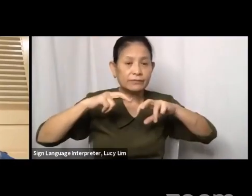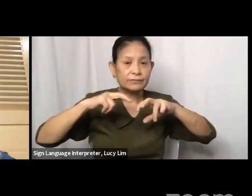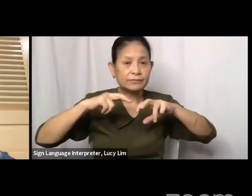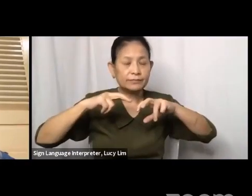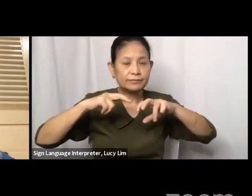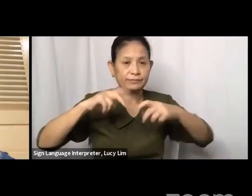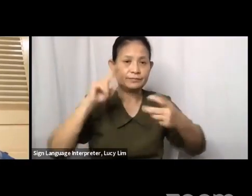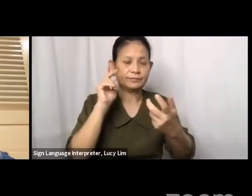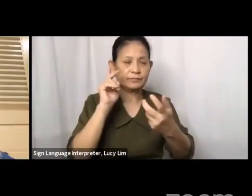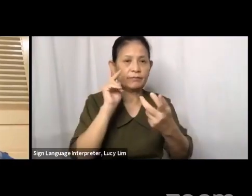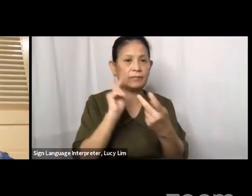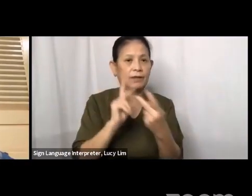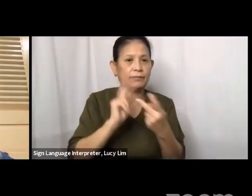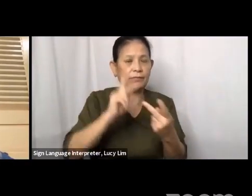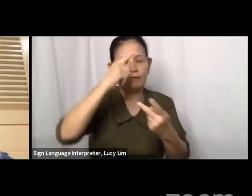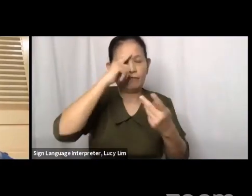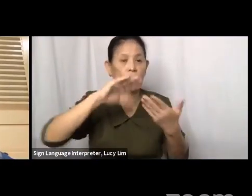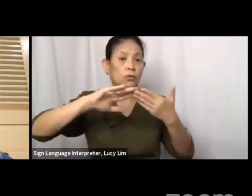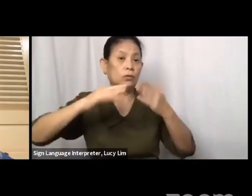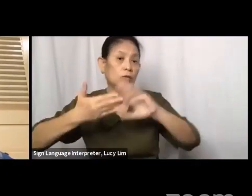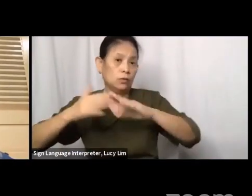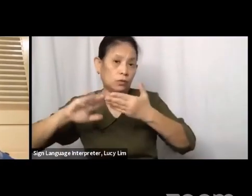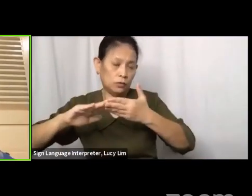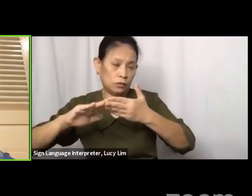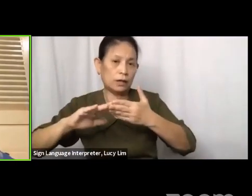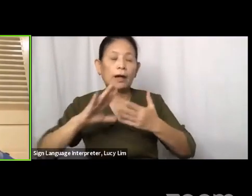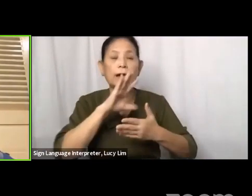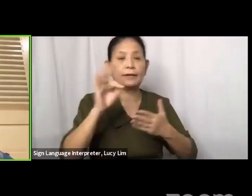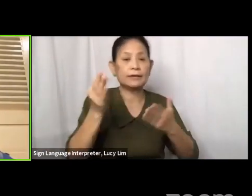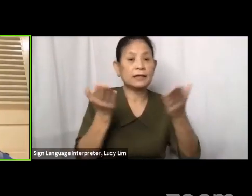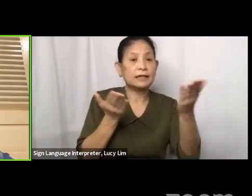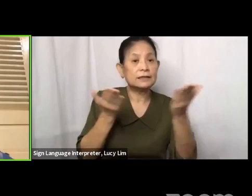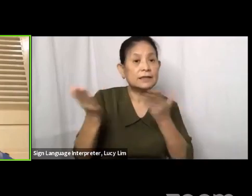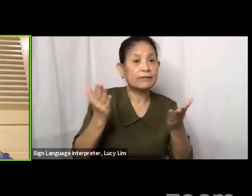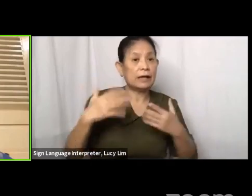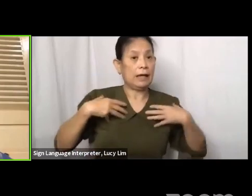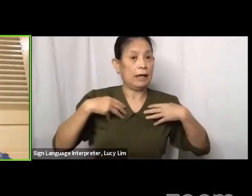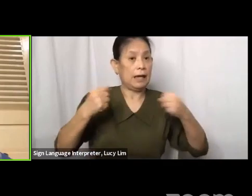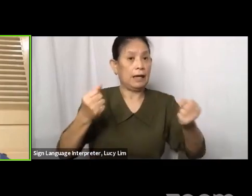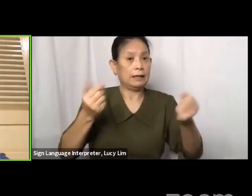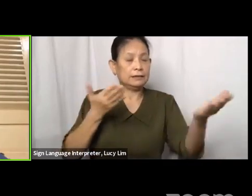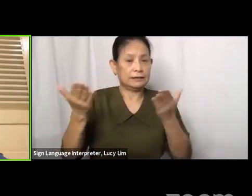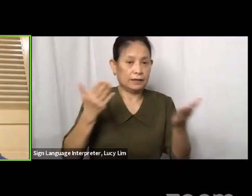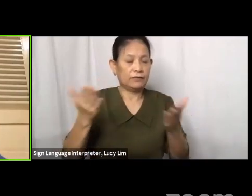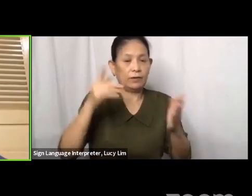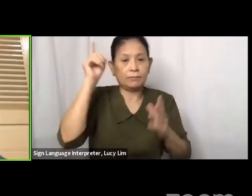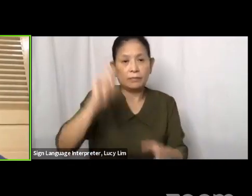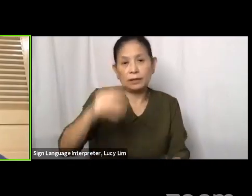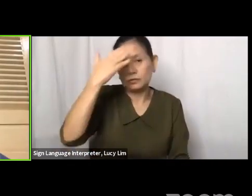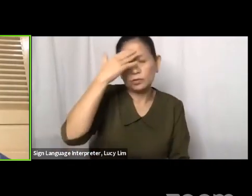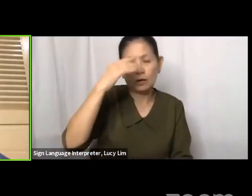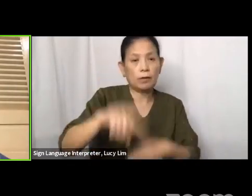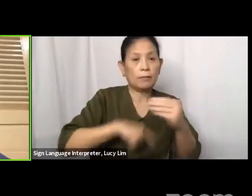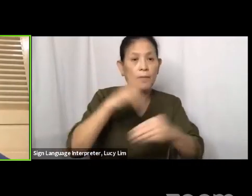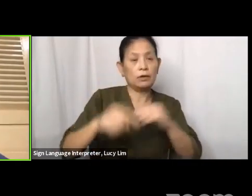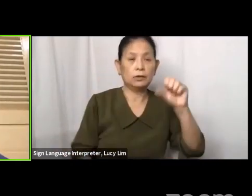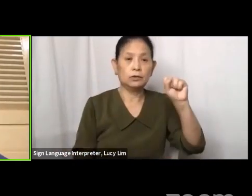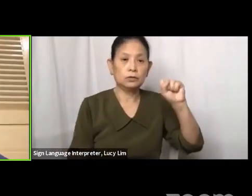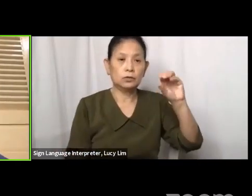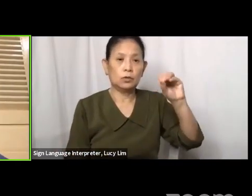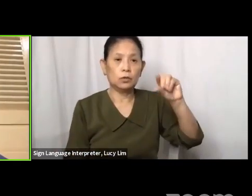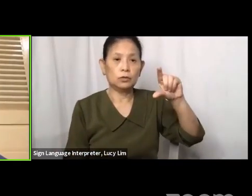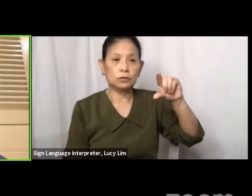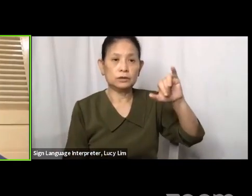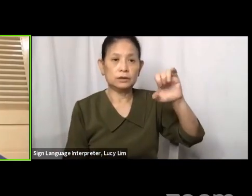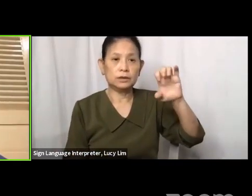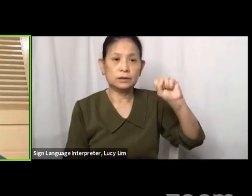the community, especially the service provider has to be aware of SOGIE-SC as well. So we,